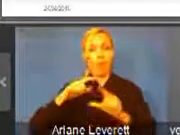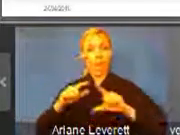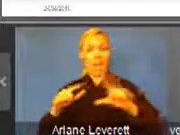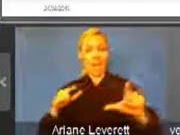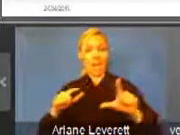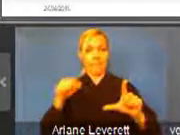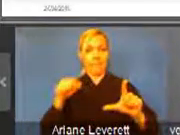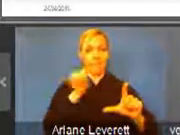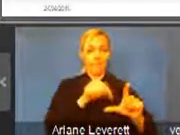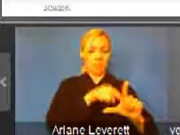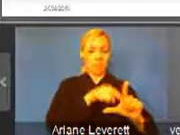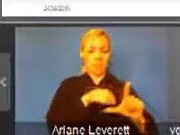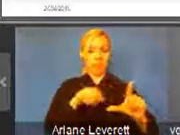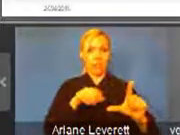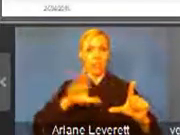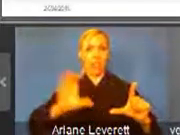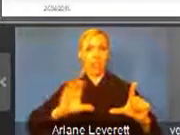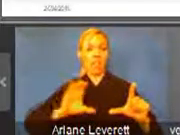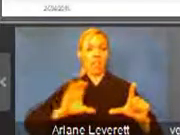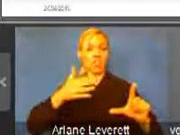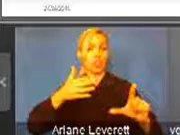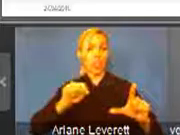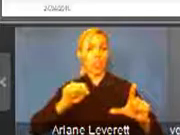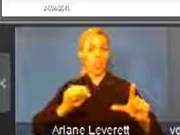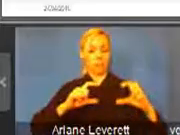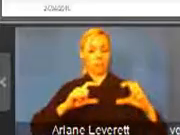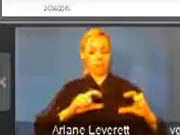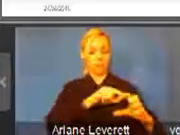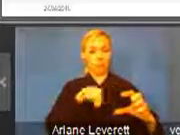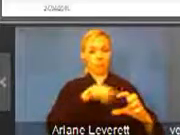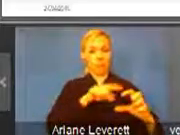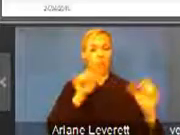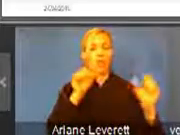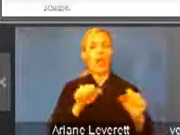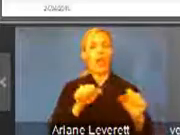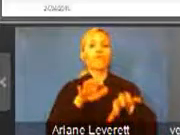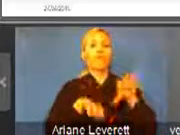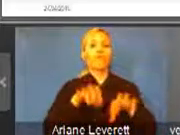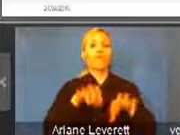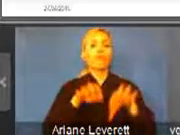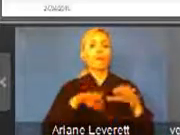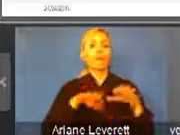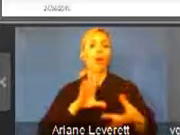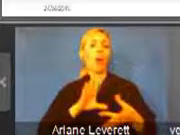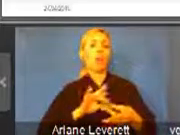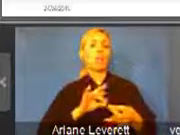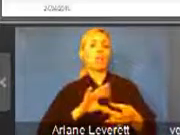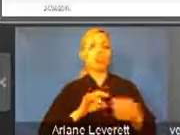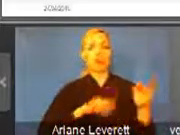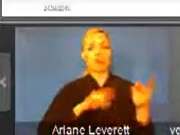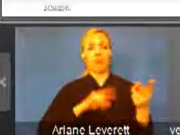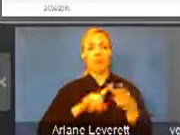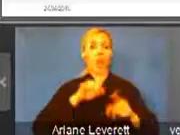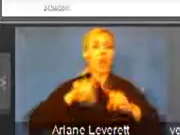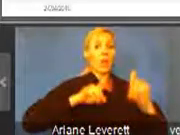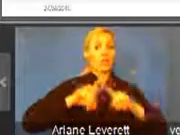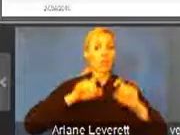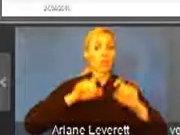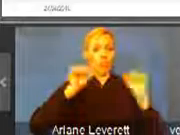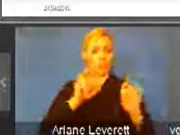screen. You can use the chat to write comments or ask questions, but please be aware that the questions should be